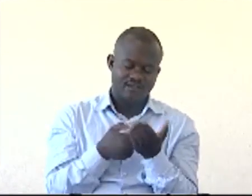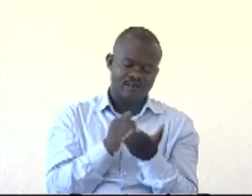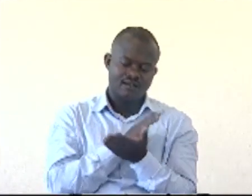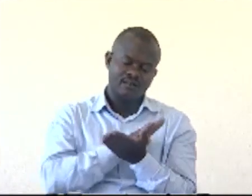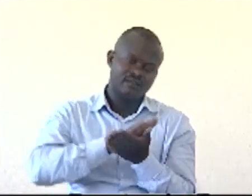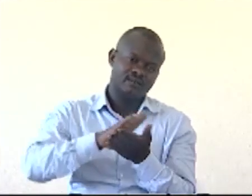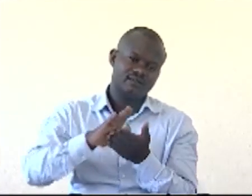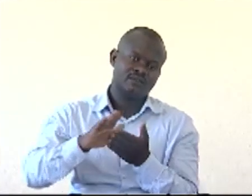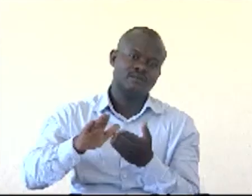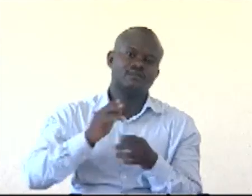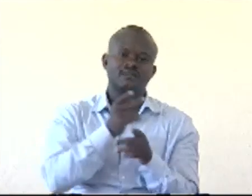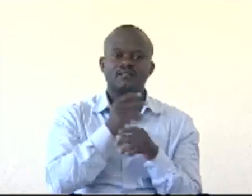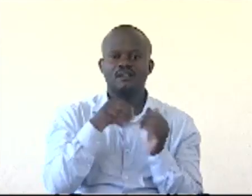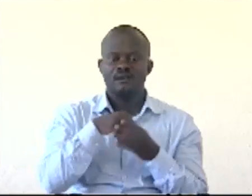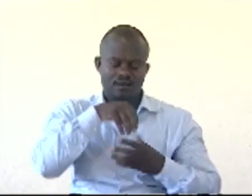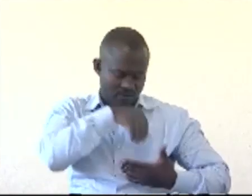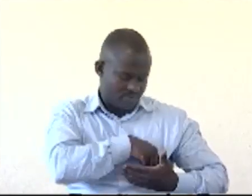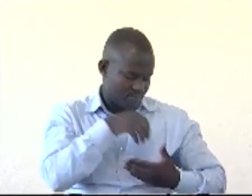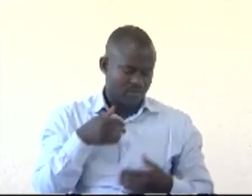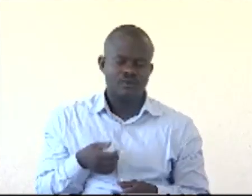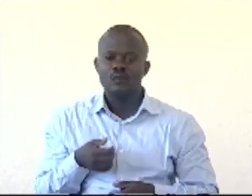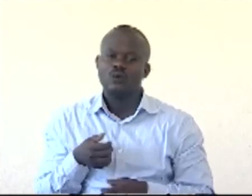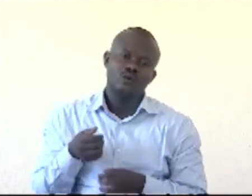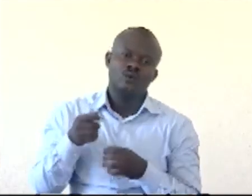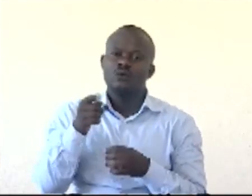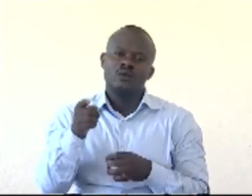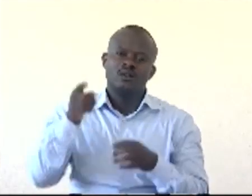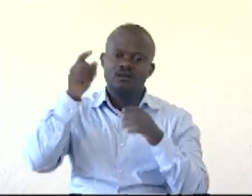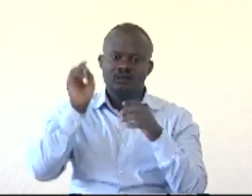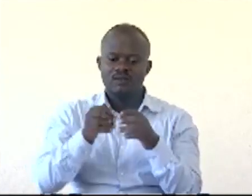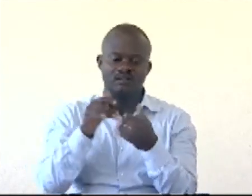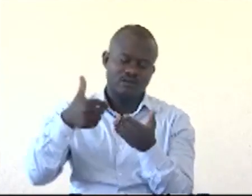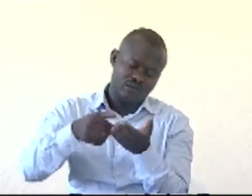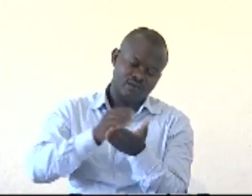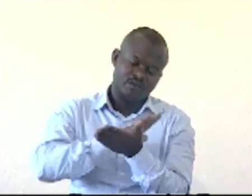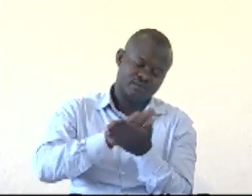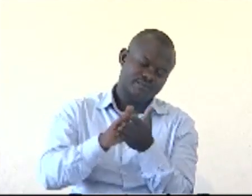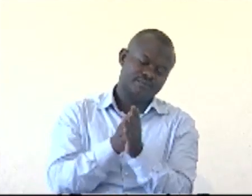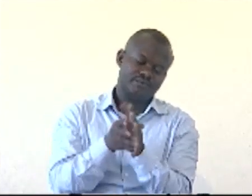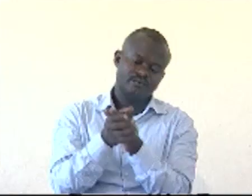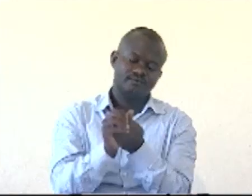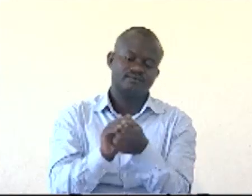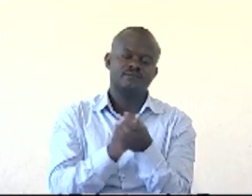sanitizer, they keep it in their bag, and then when they reach somewhere, they get it and clean their